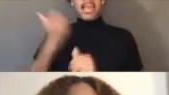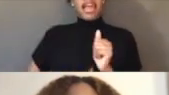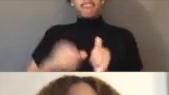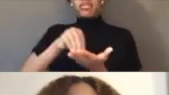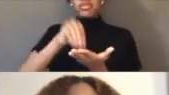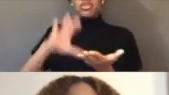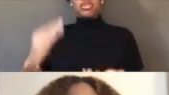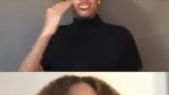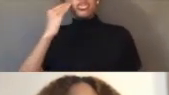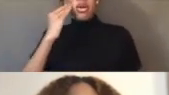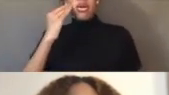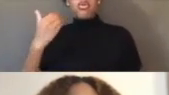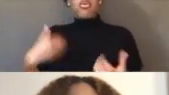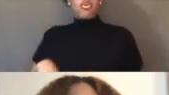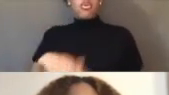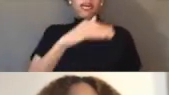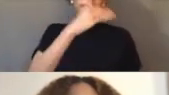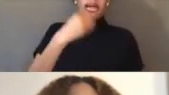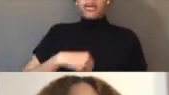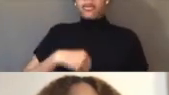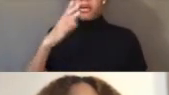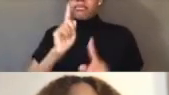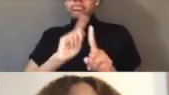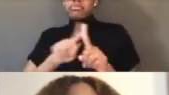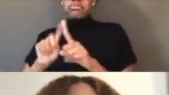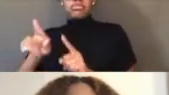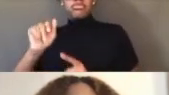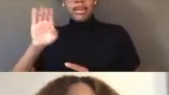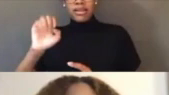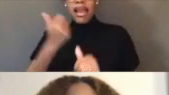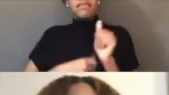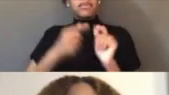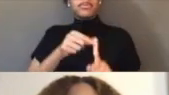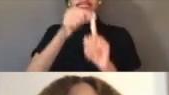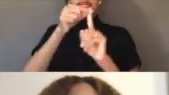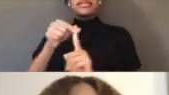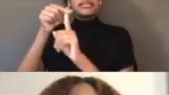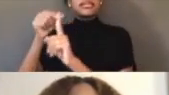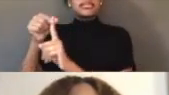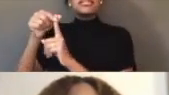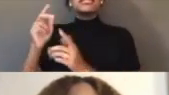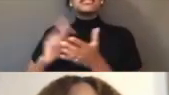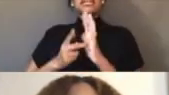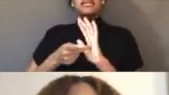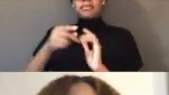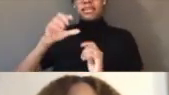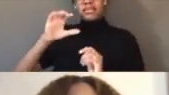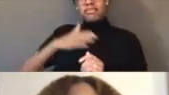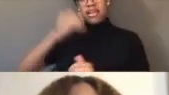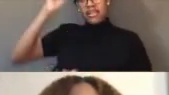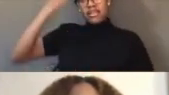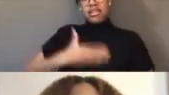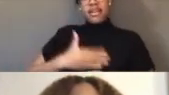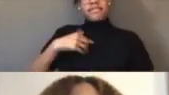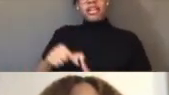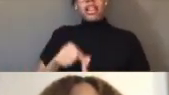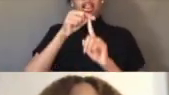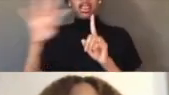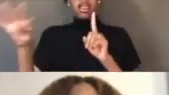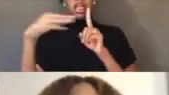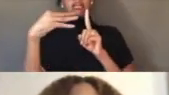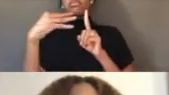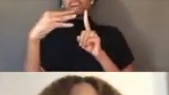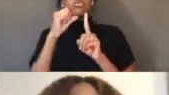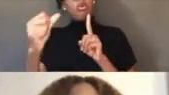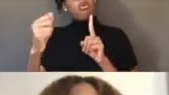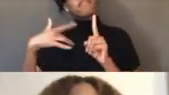would not have felt alone and singled out. Don't misunderstand me. I do not join the chorus of folks who call teachers incompetent,